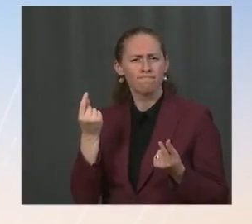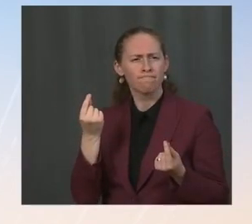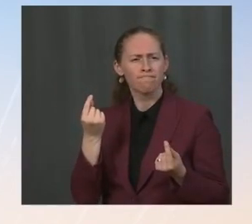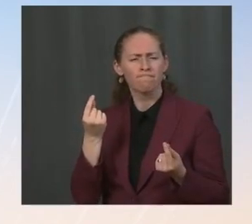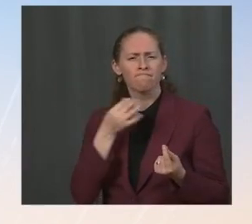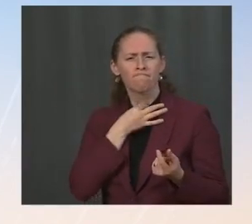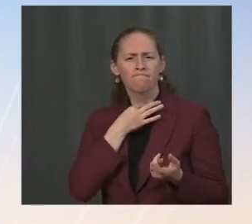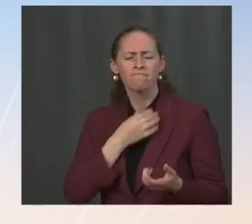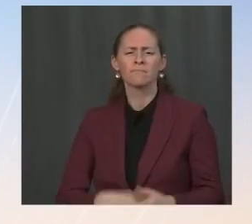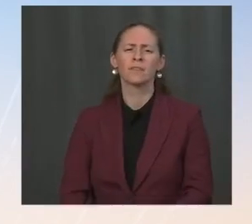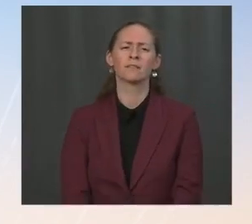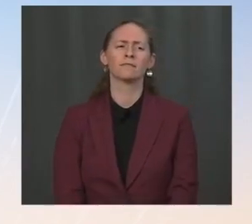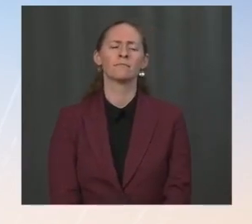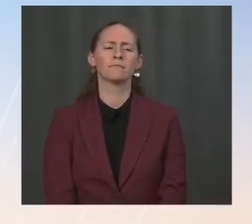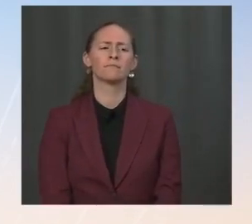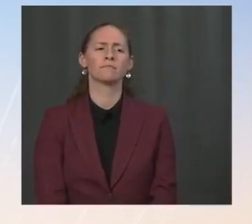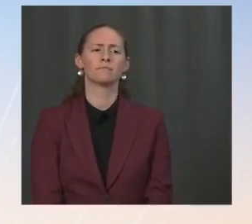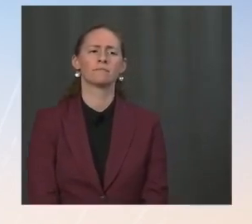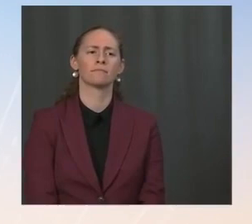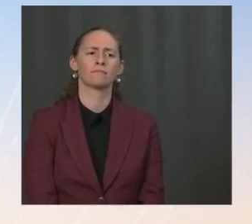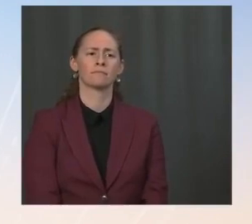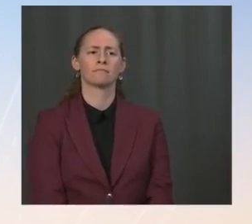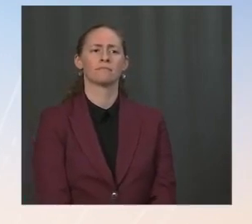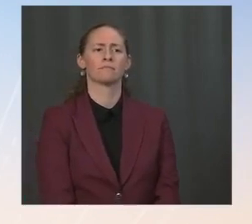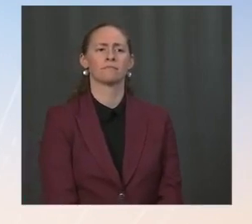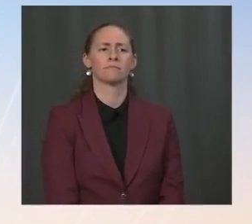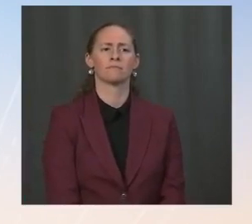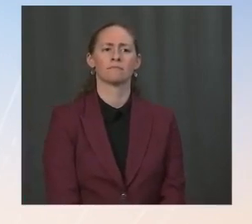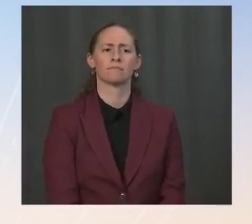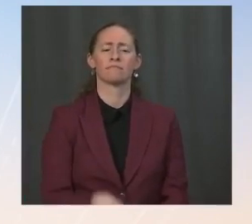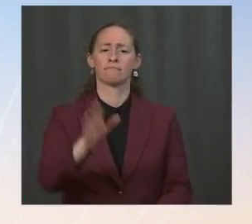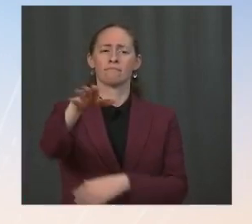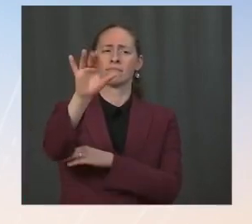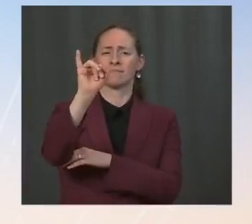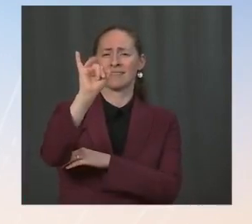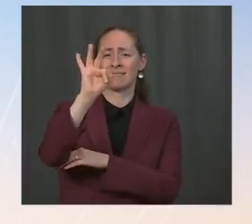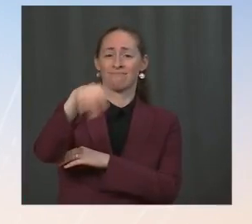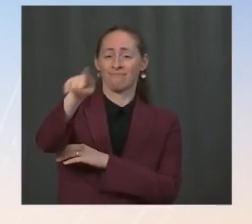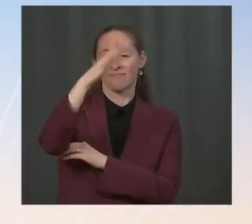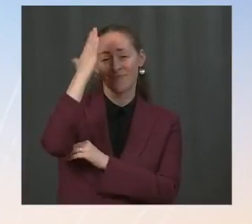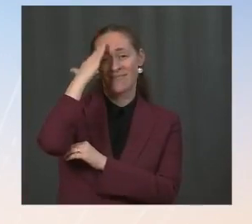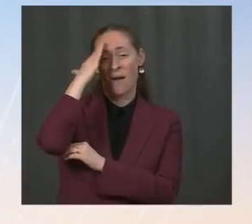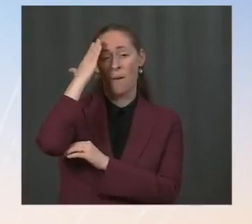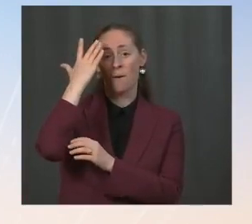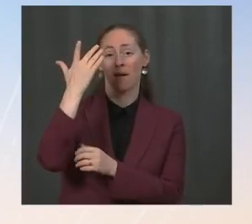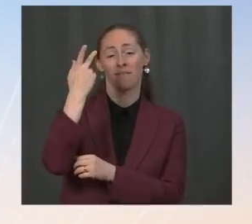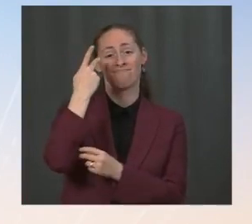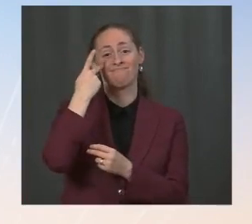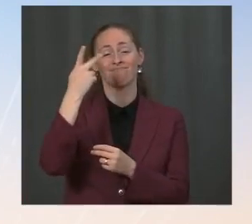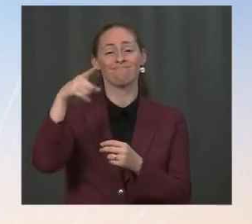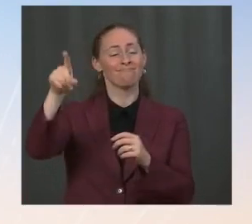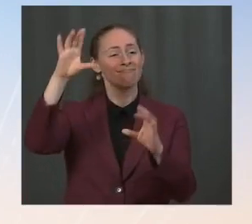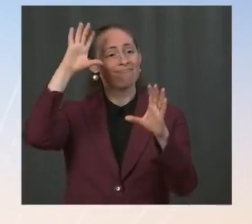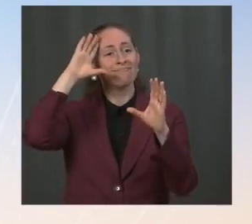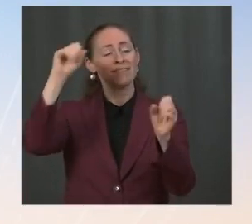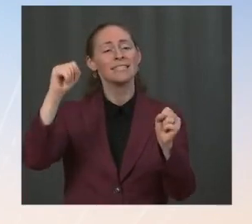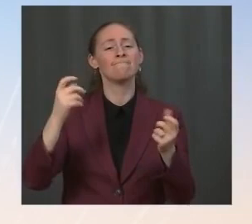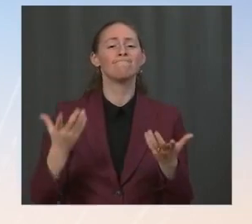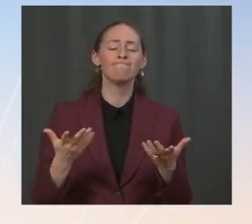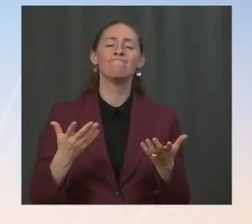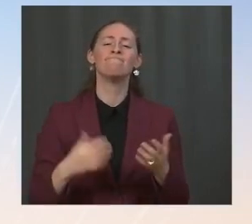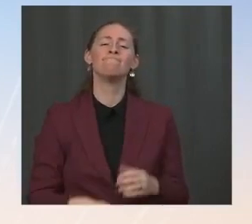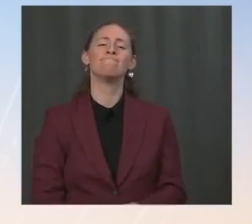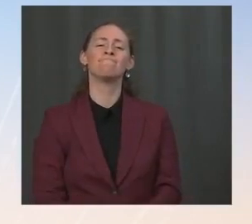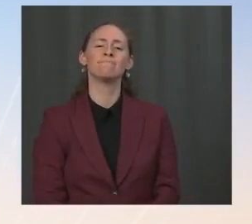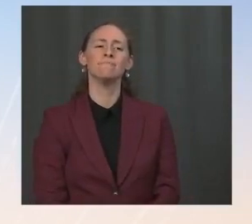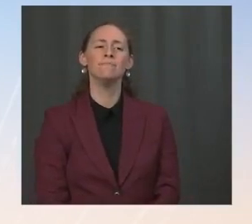that anyone who's watched the president up close, which is most of you, knows that the putting the lives of servicemen and women